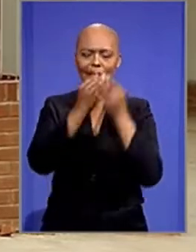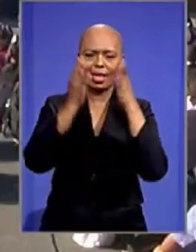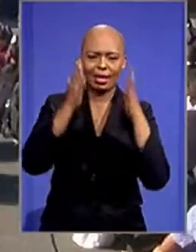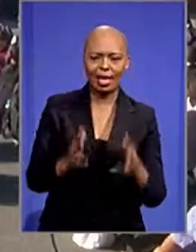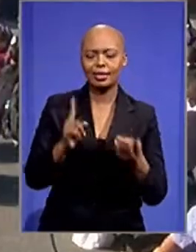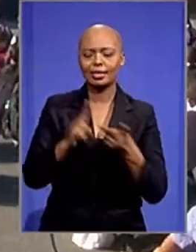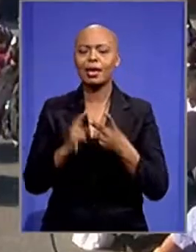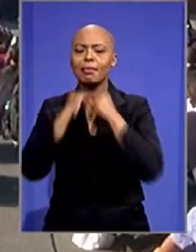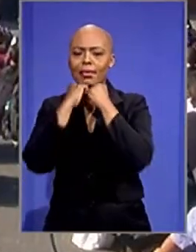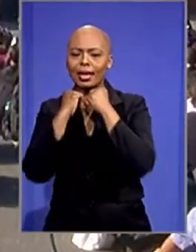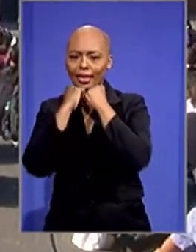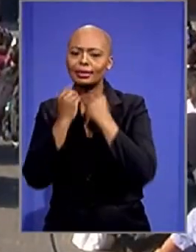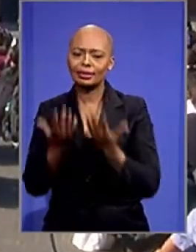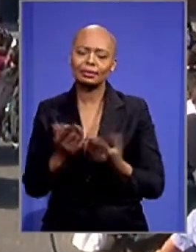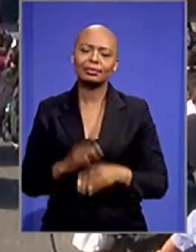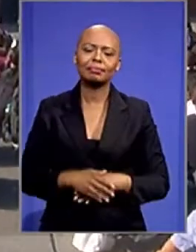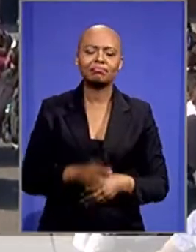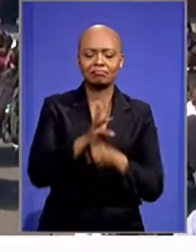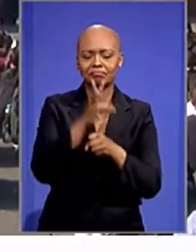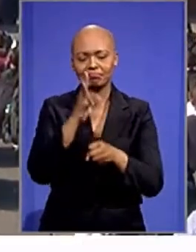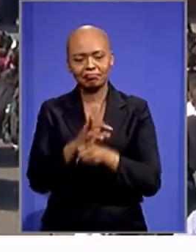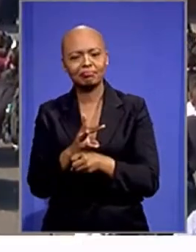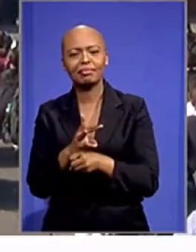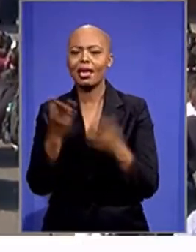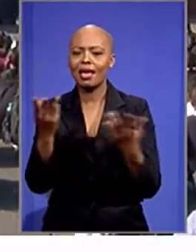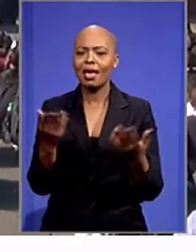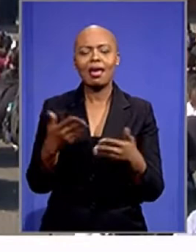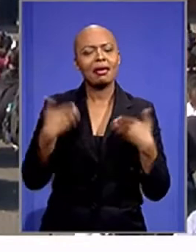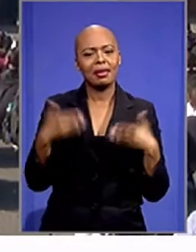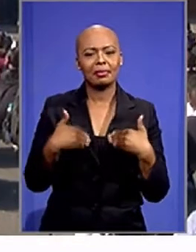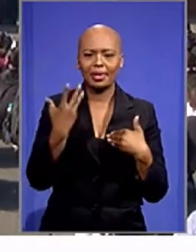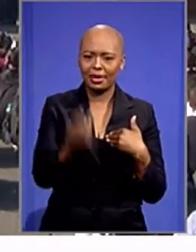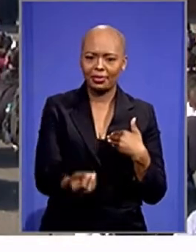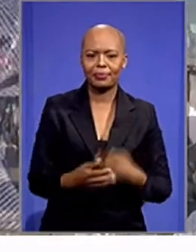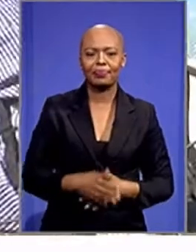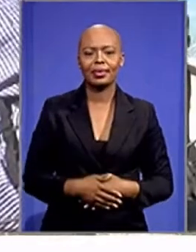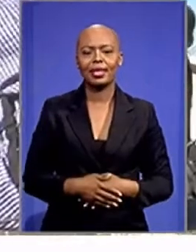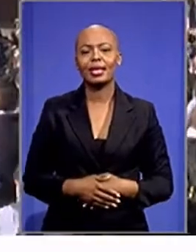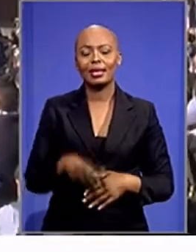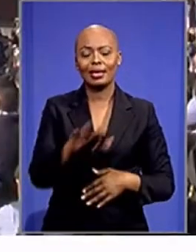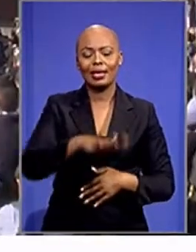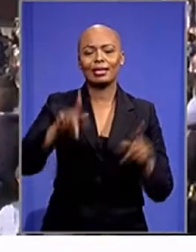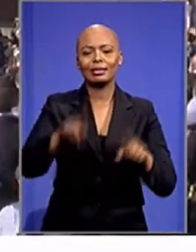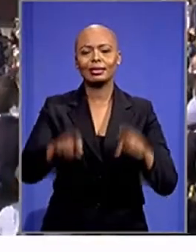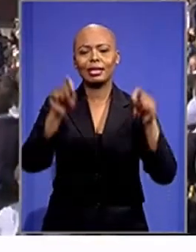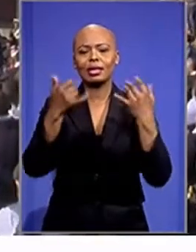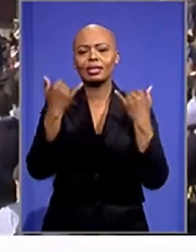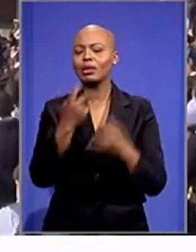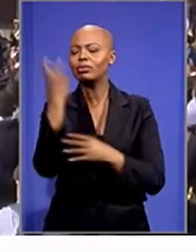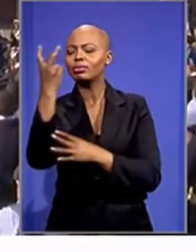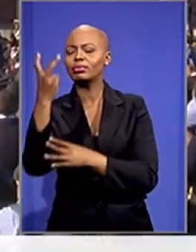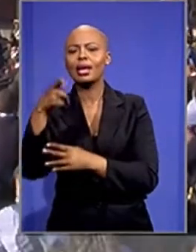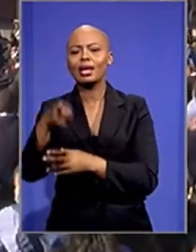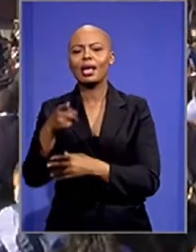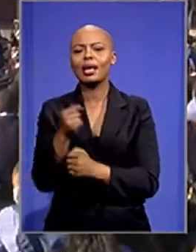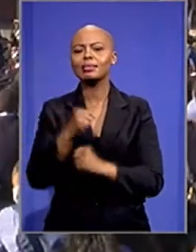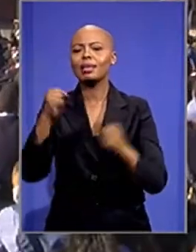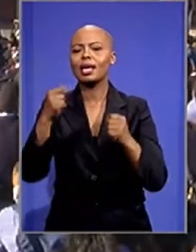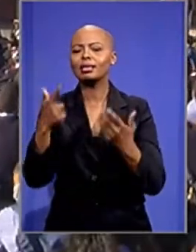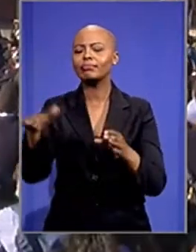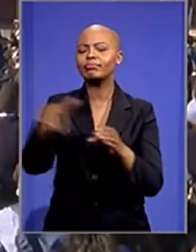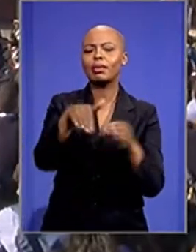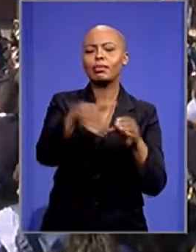parents. Lefapha la thuto la Kapa Bophirima le tswela pele ho thatafallwa ke ho fumanela barutwana dibaka dikolong. Bonyane ke